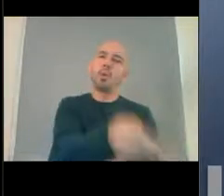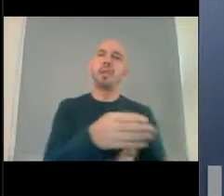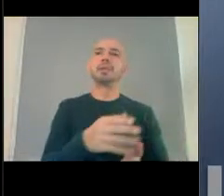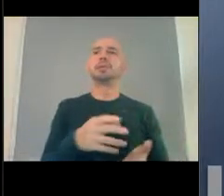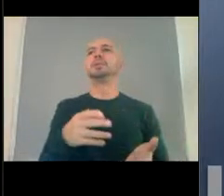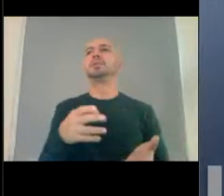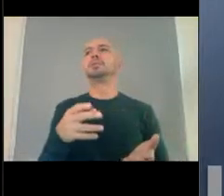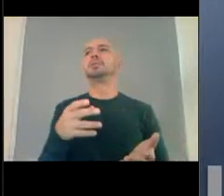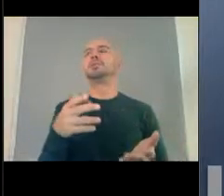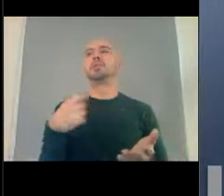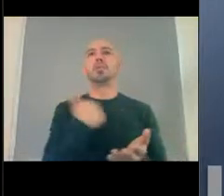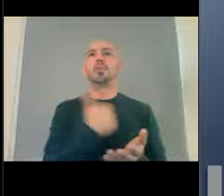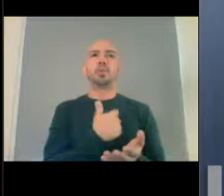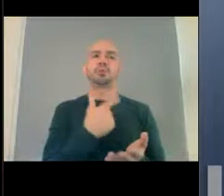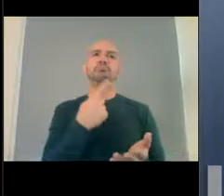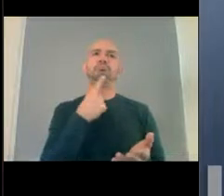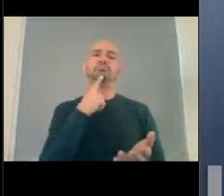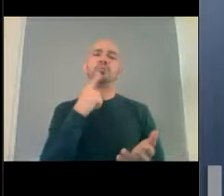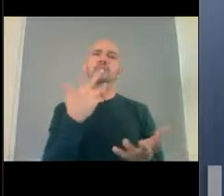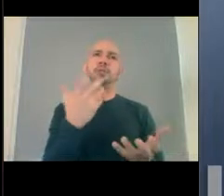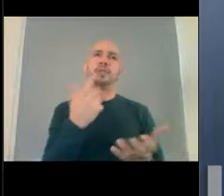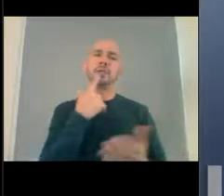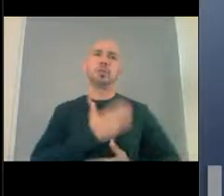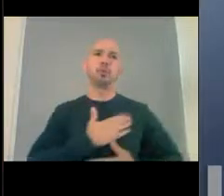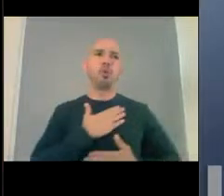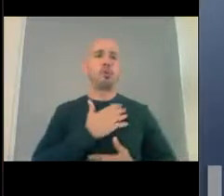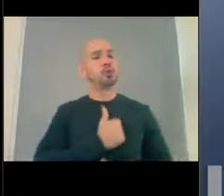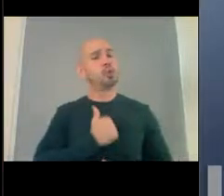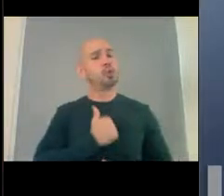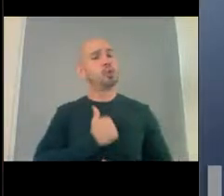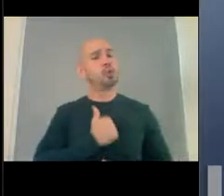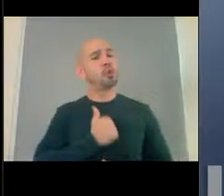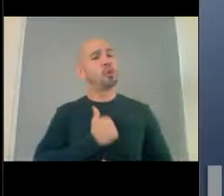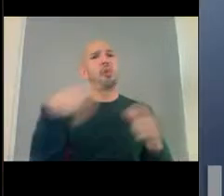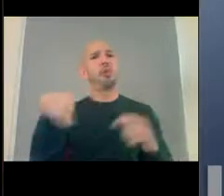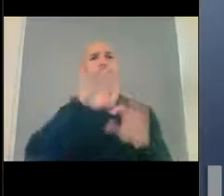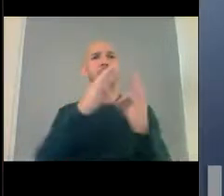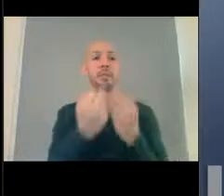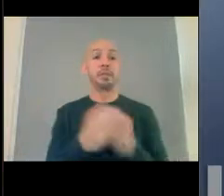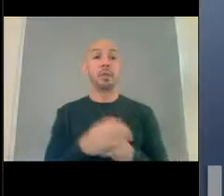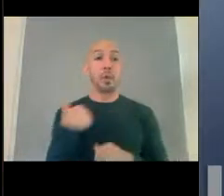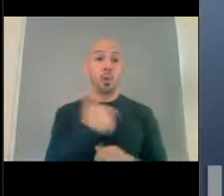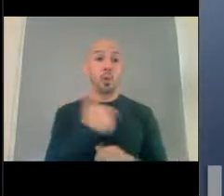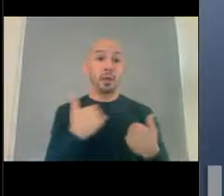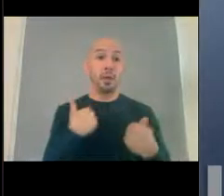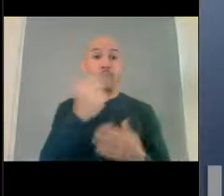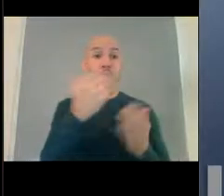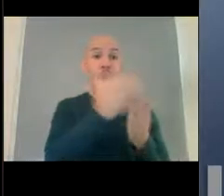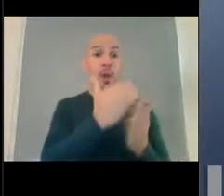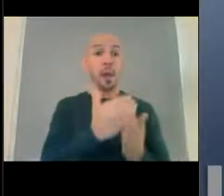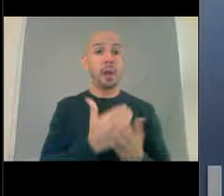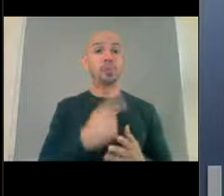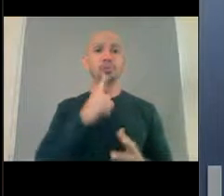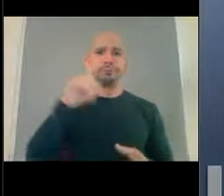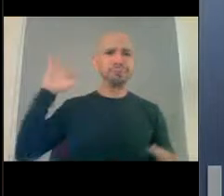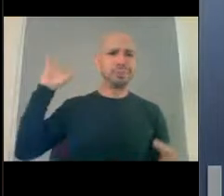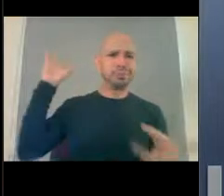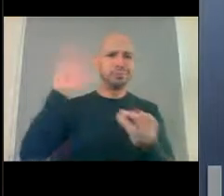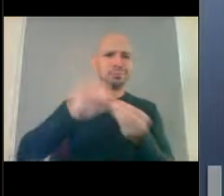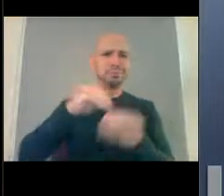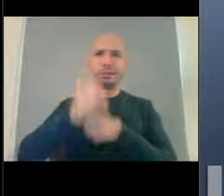family commissioners we have several policy items on our agenda today and tomorrow that are the accumulation of year-long efforts to